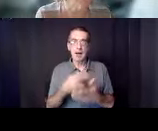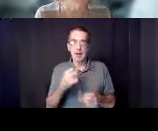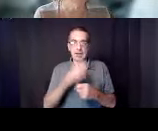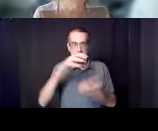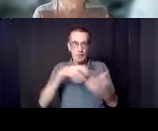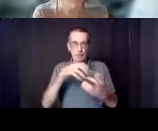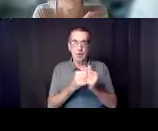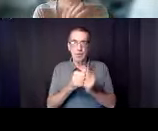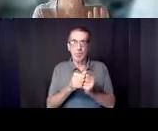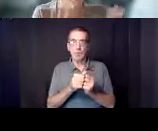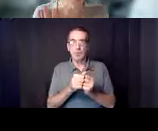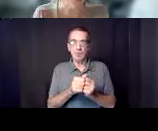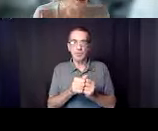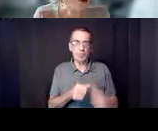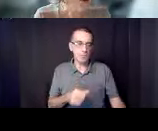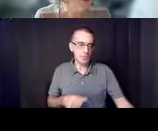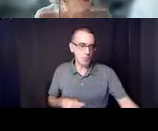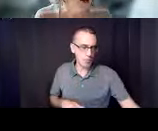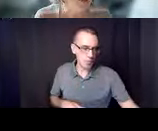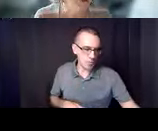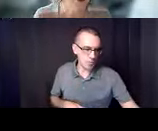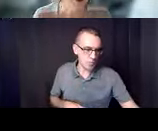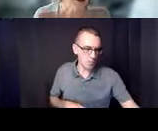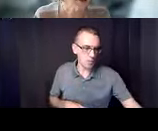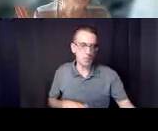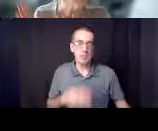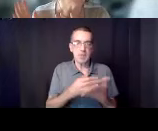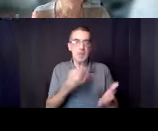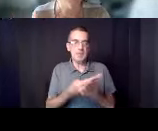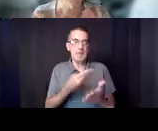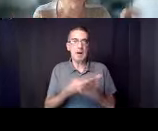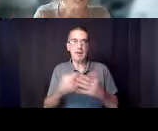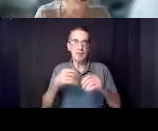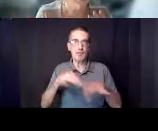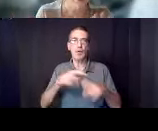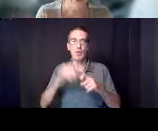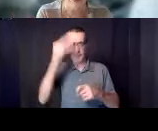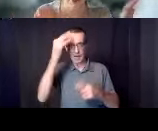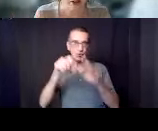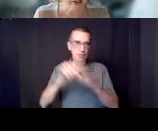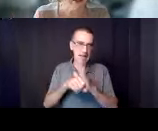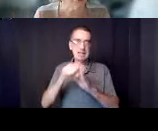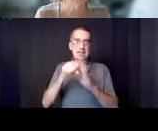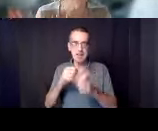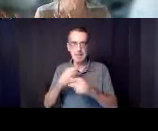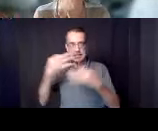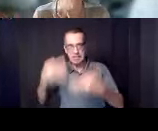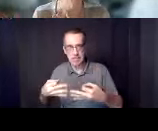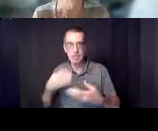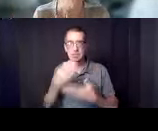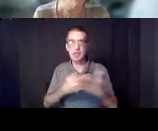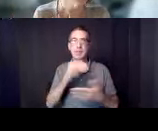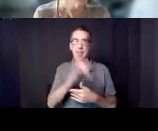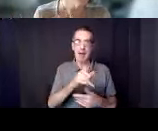confusing to work with. Some of the money flowed federal to state, and then the state makes decisions. Some of